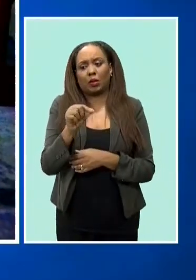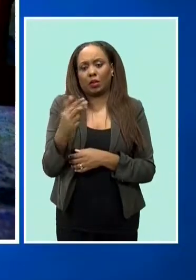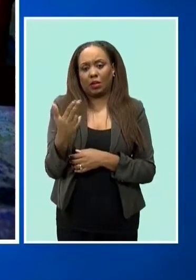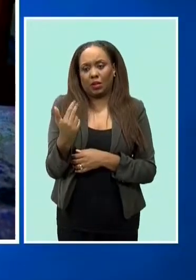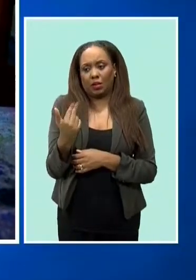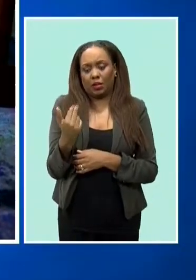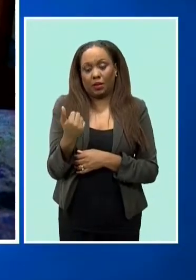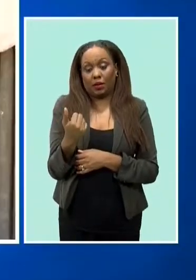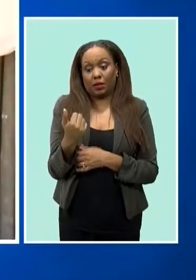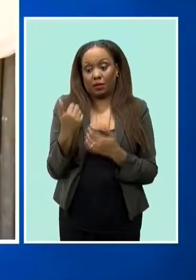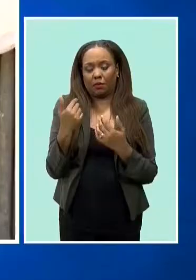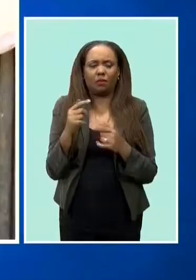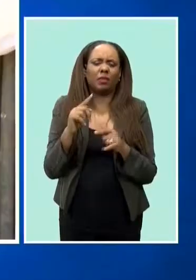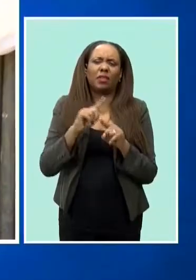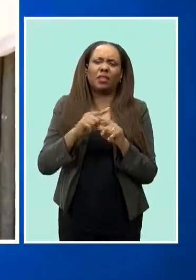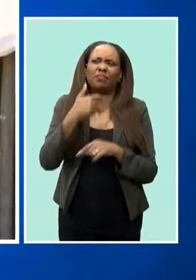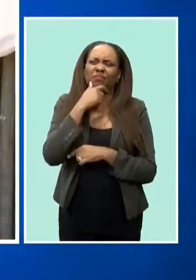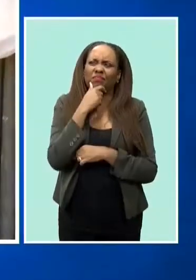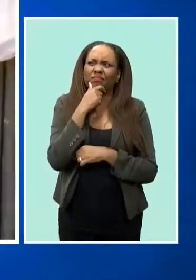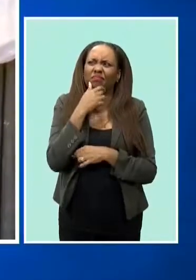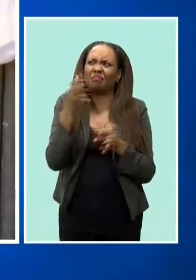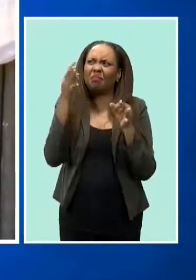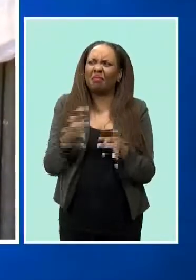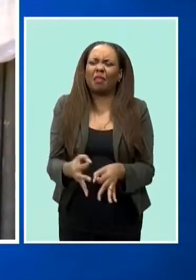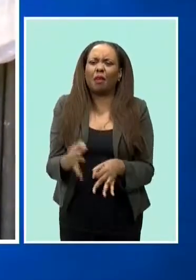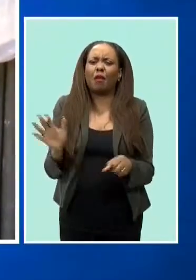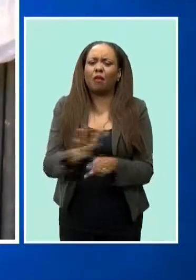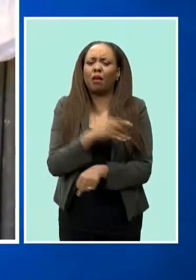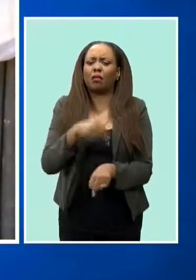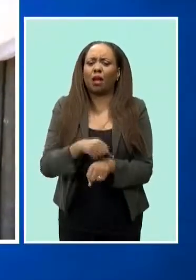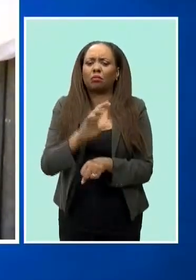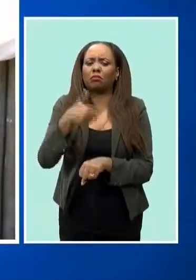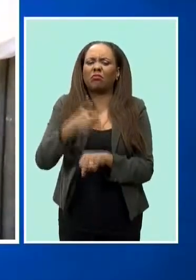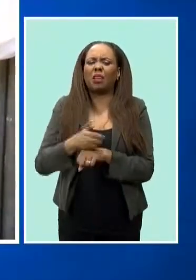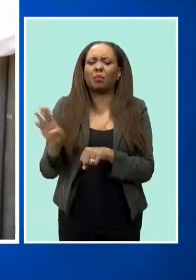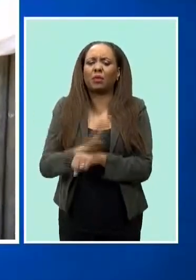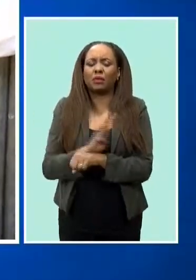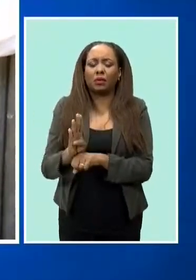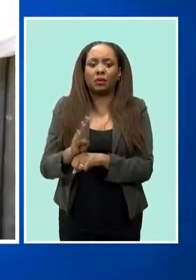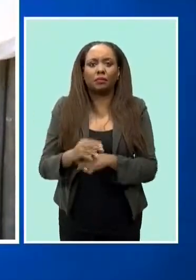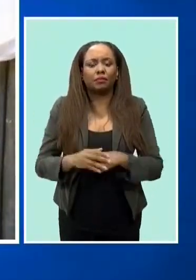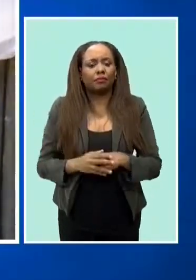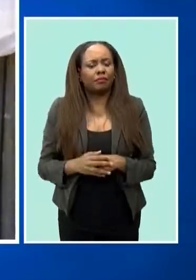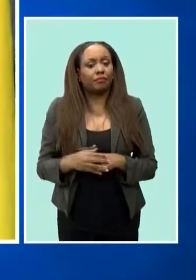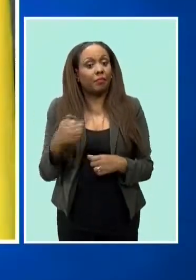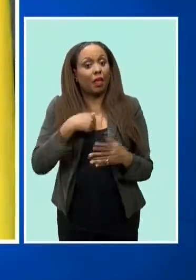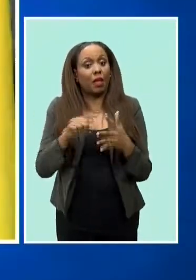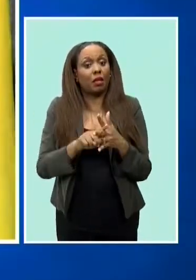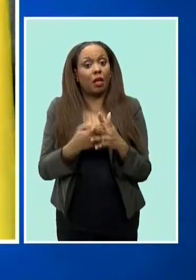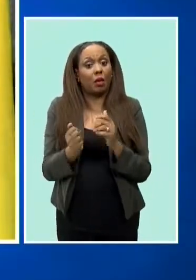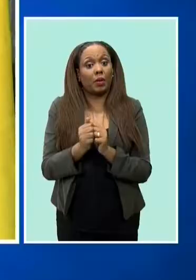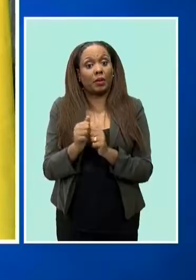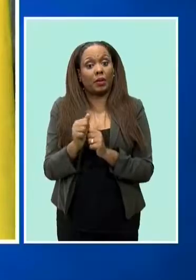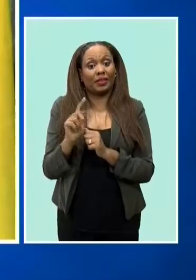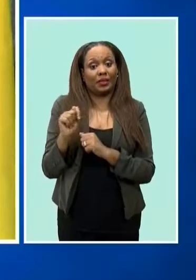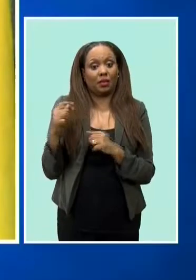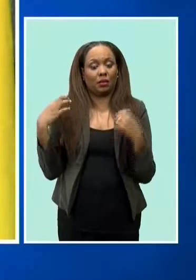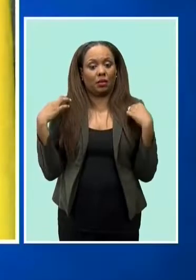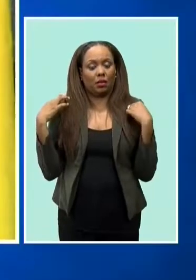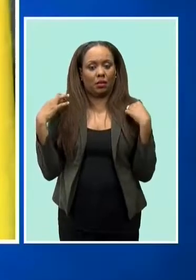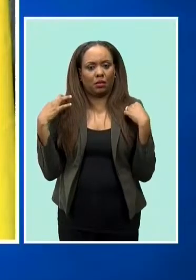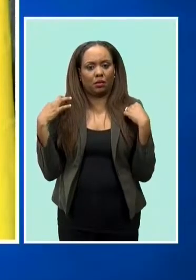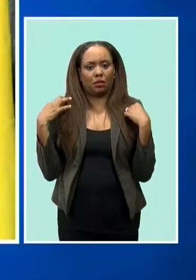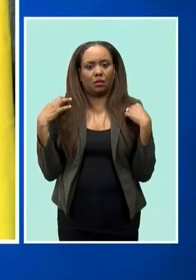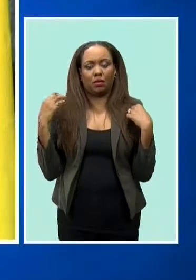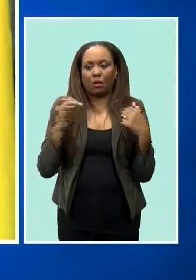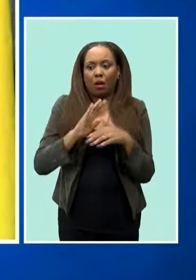before deciding to take it seriously as a full-time business. I first started with t-shirts because it was like